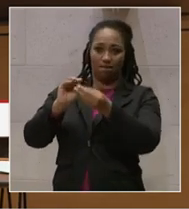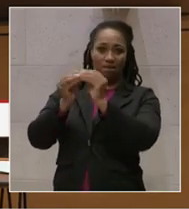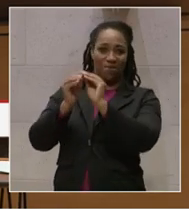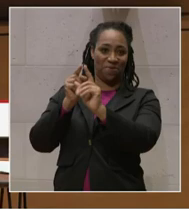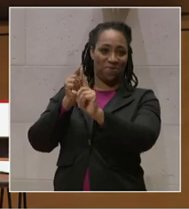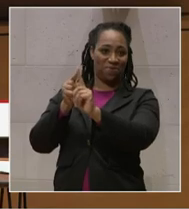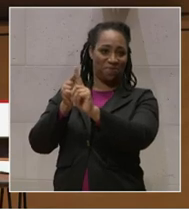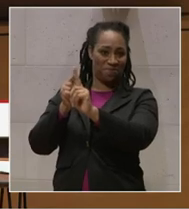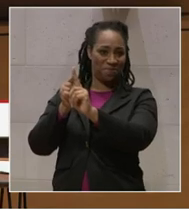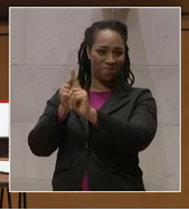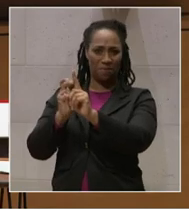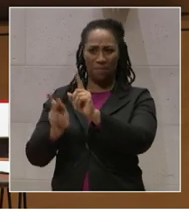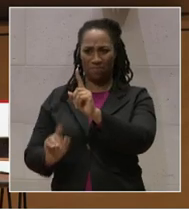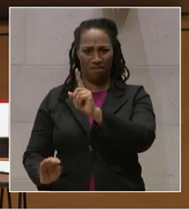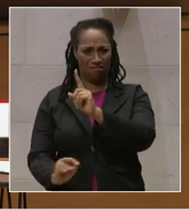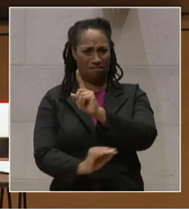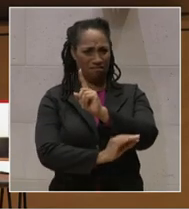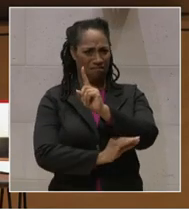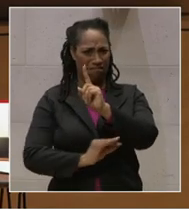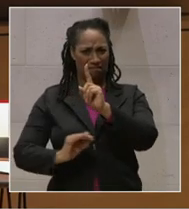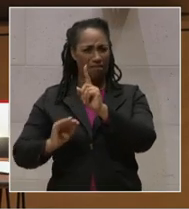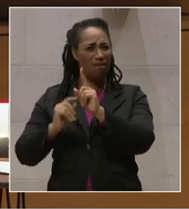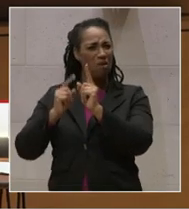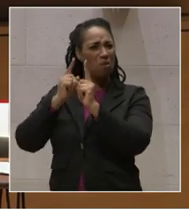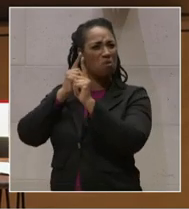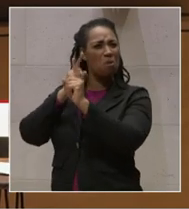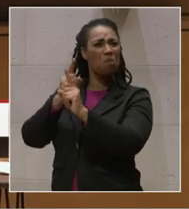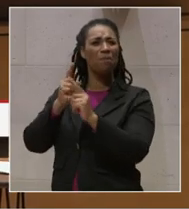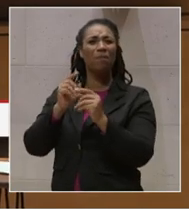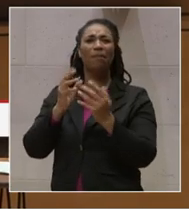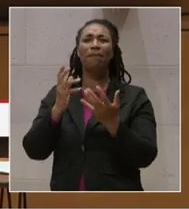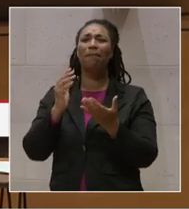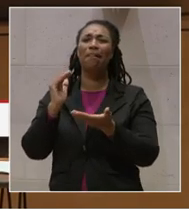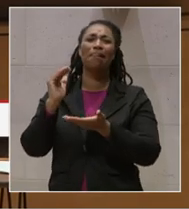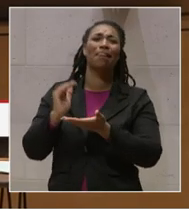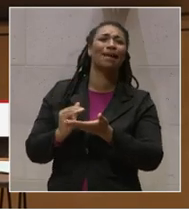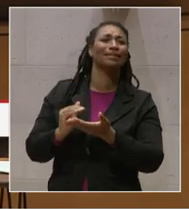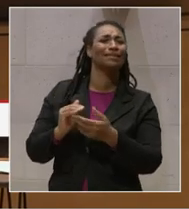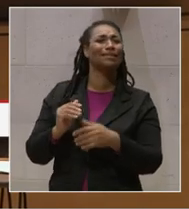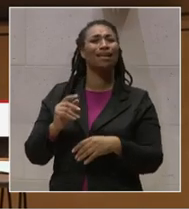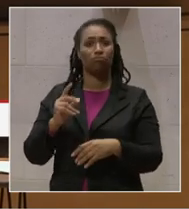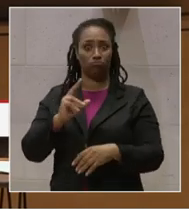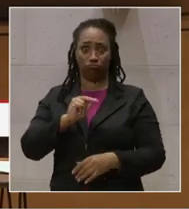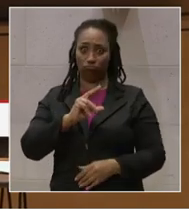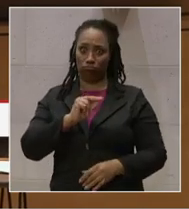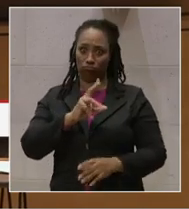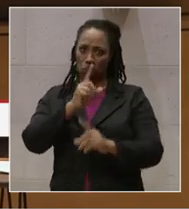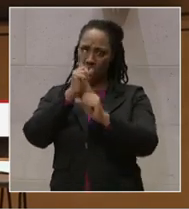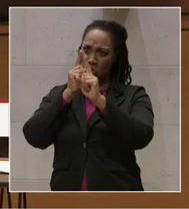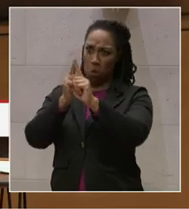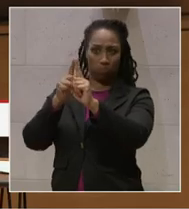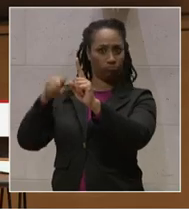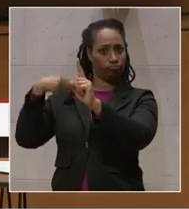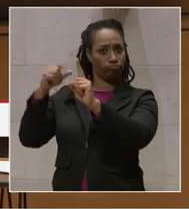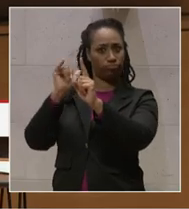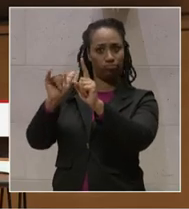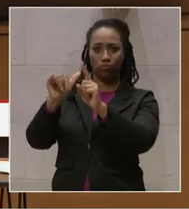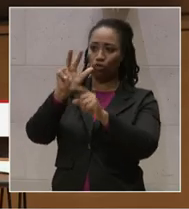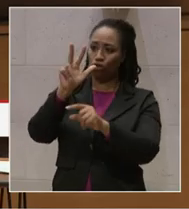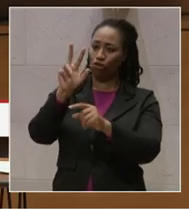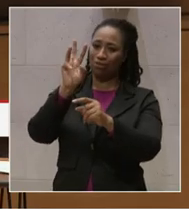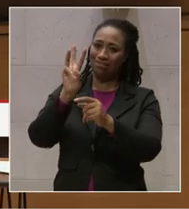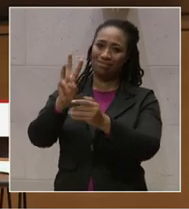post changing. For the District of Columbia and under Mayor Bowser's leadership, that did not change. 36,000, and there was a mayor's